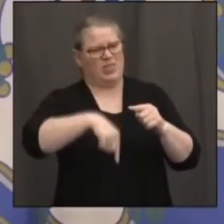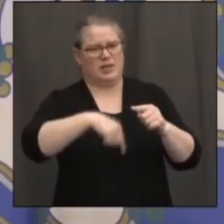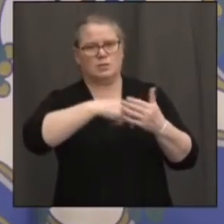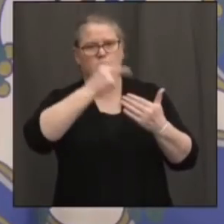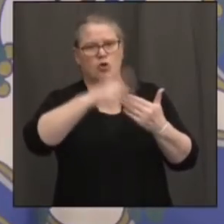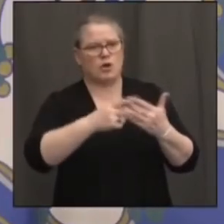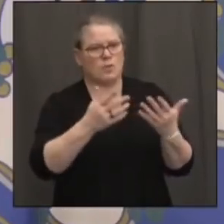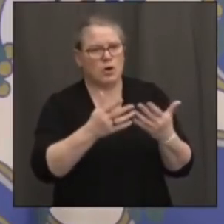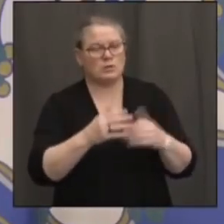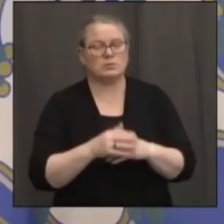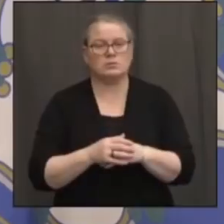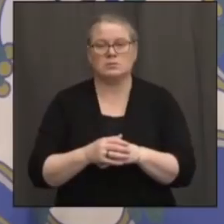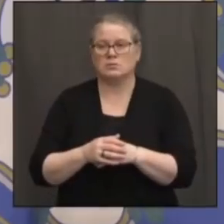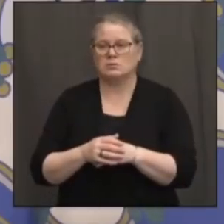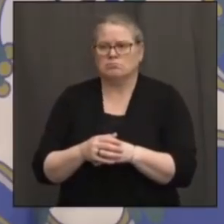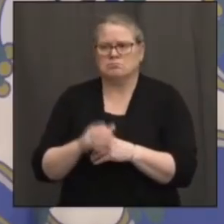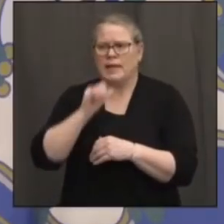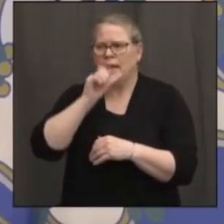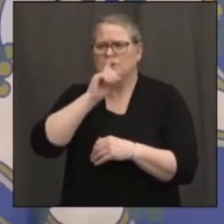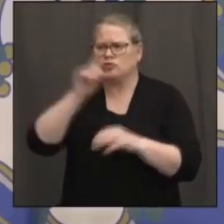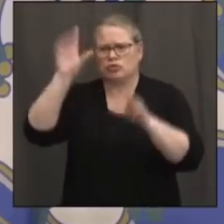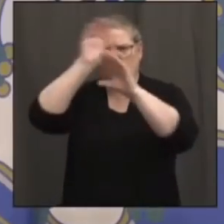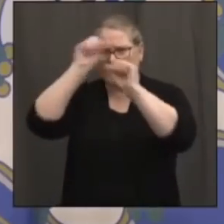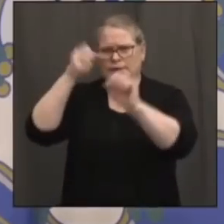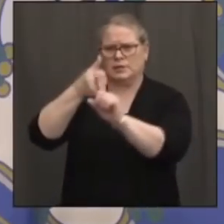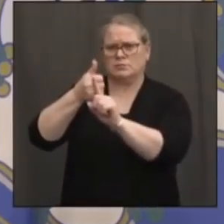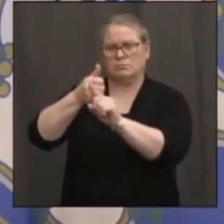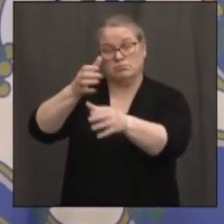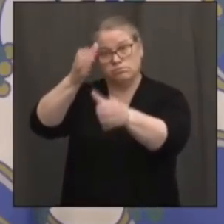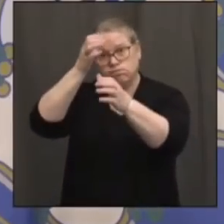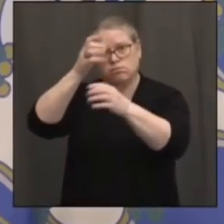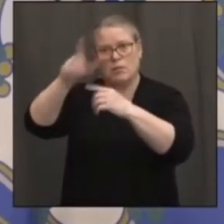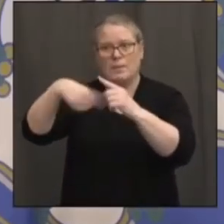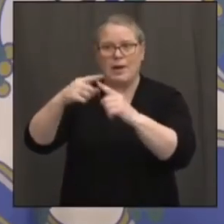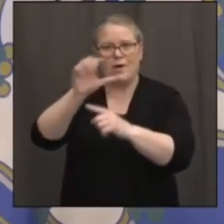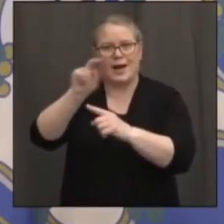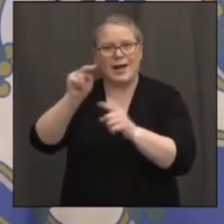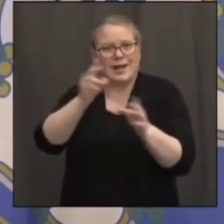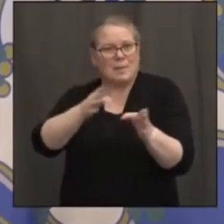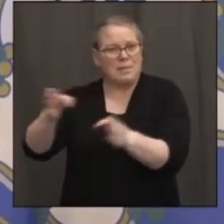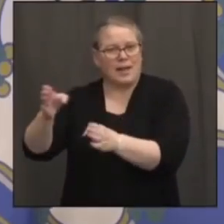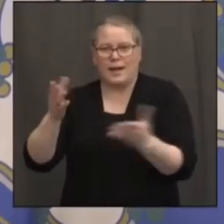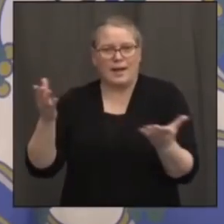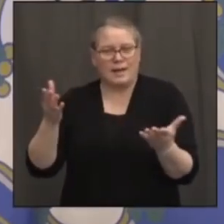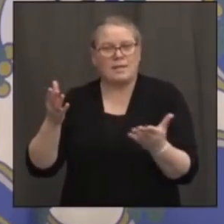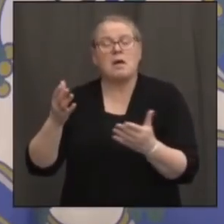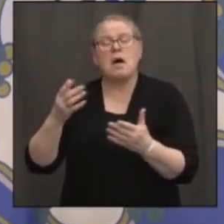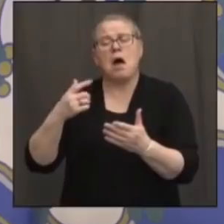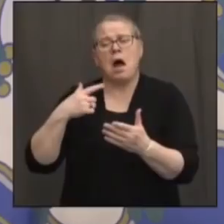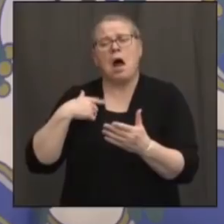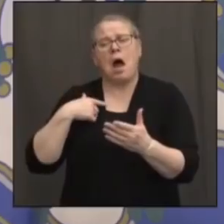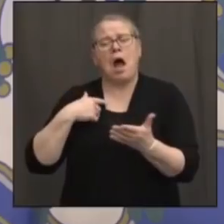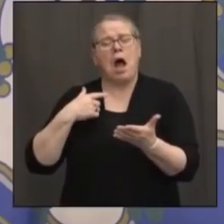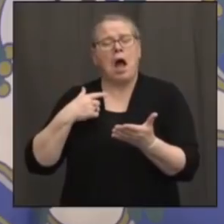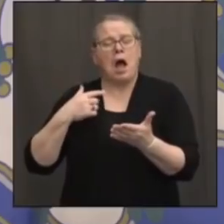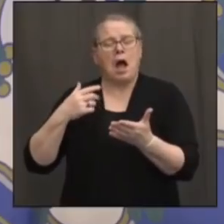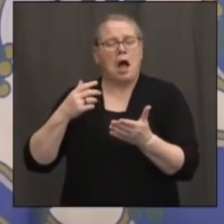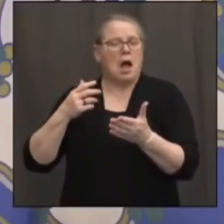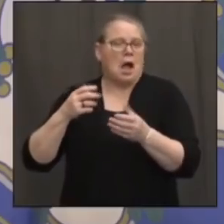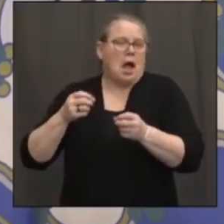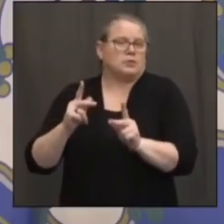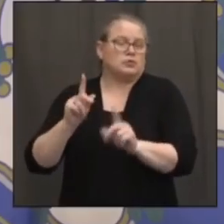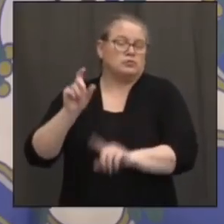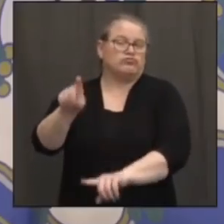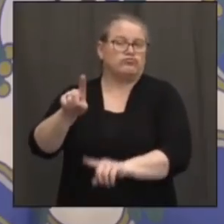positive he was an expert on the Connecticut allocation, but I did get a chance to ask him a question broadly about how we were doing, and he